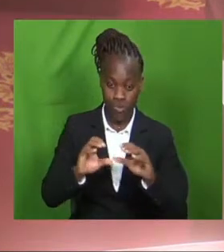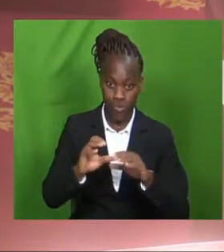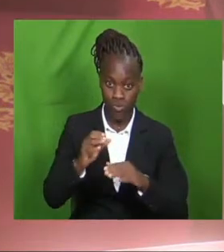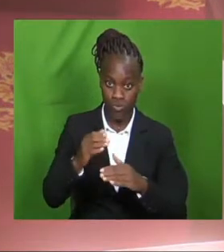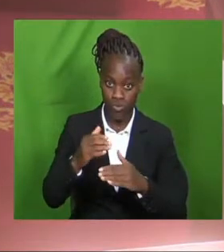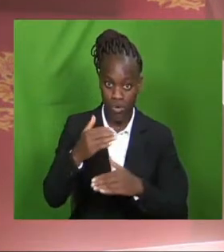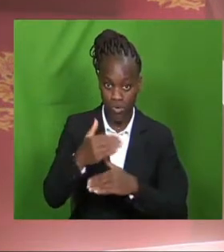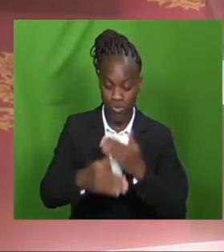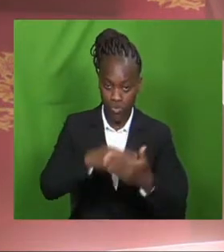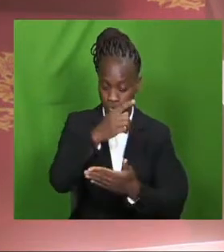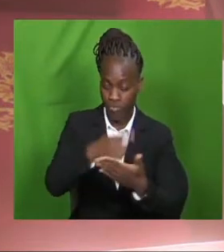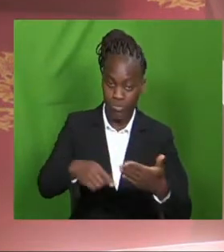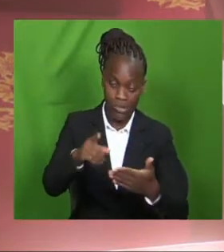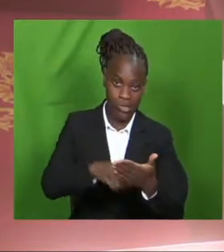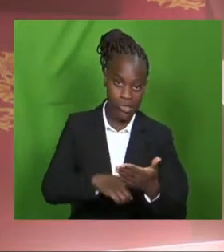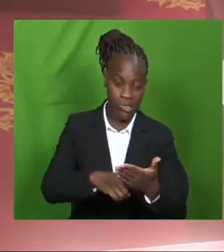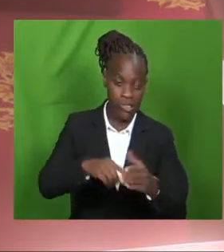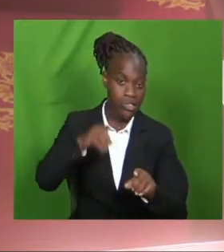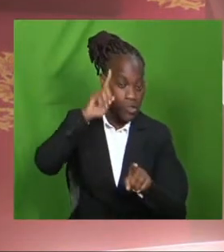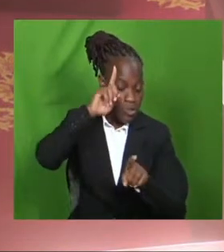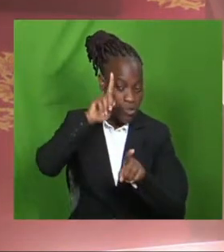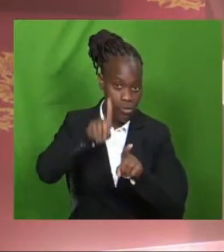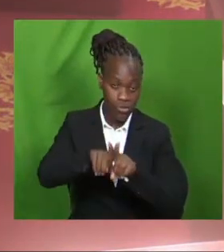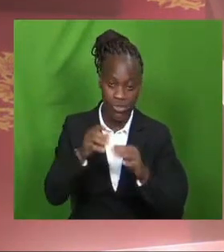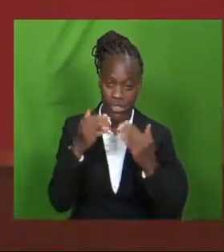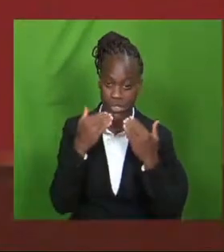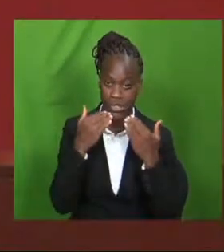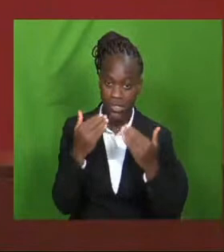terminate the contract. I thank you, Mr. Speaker.